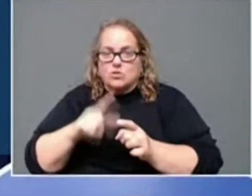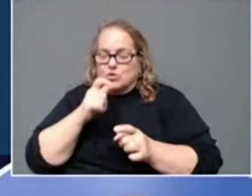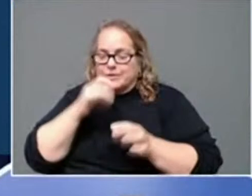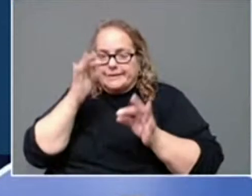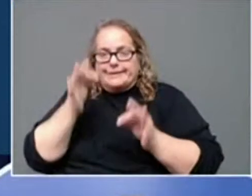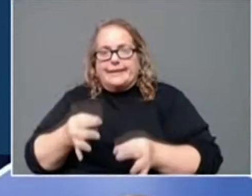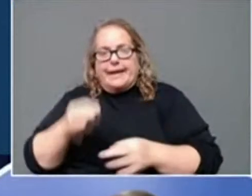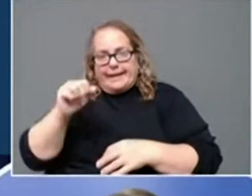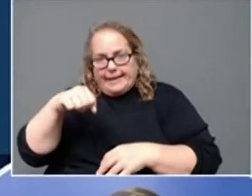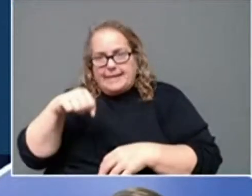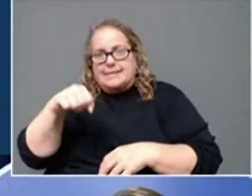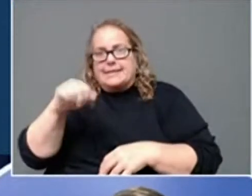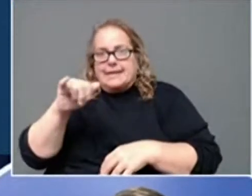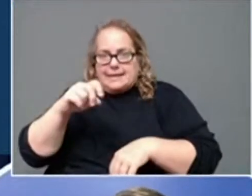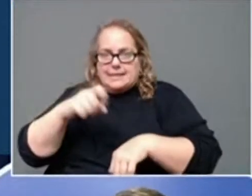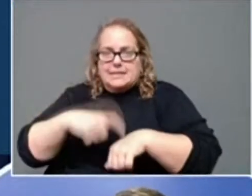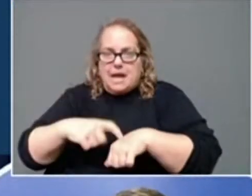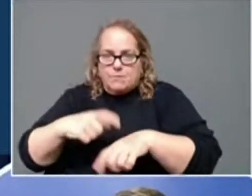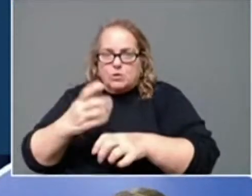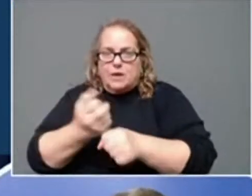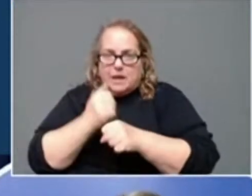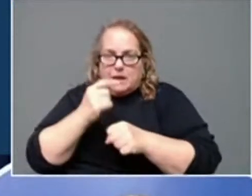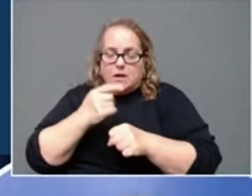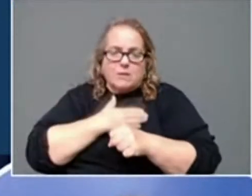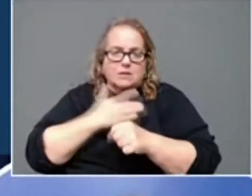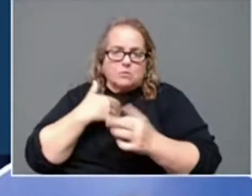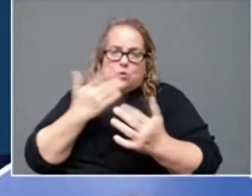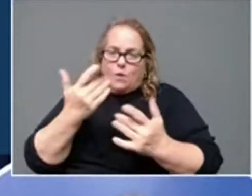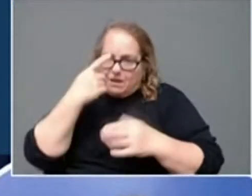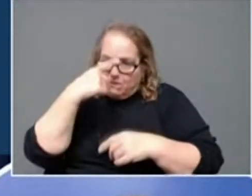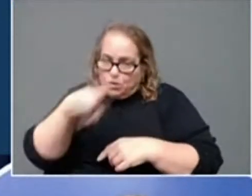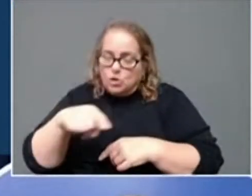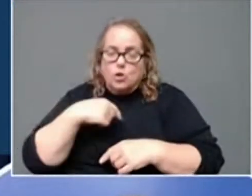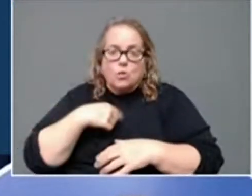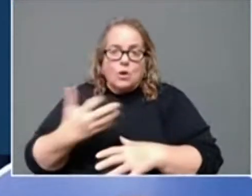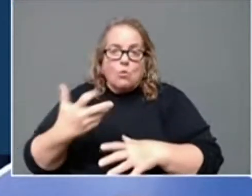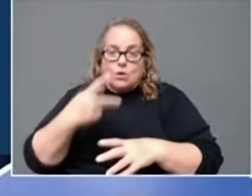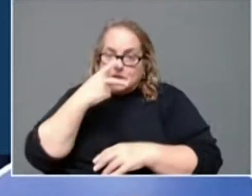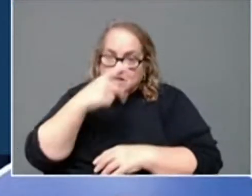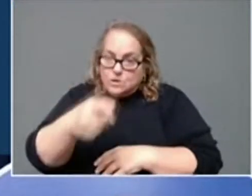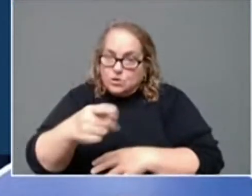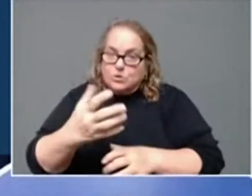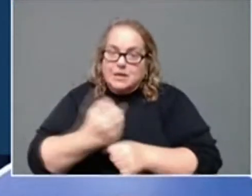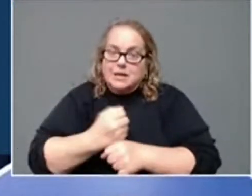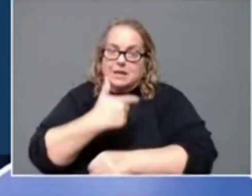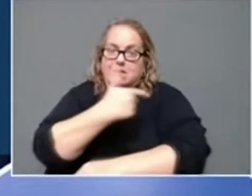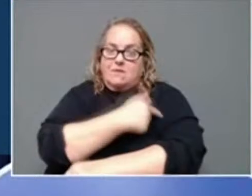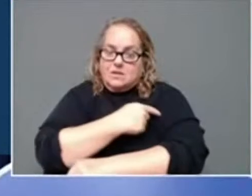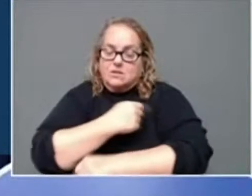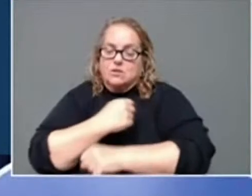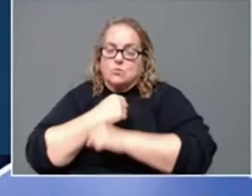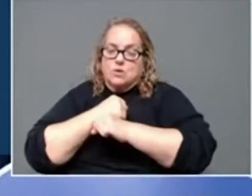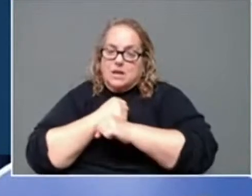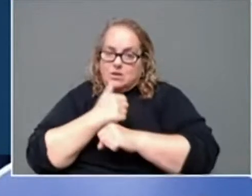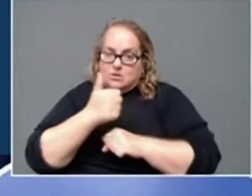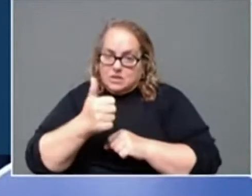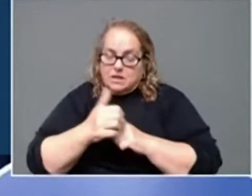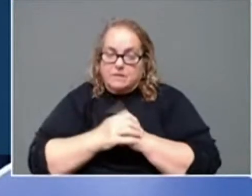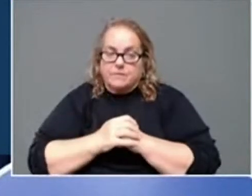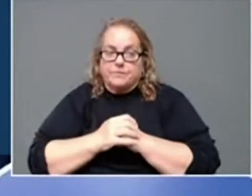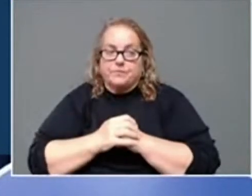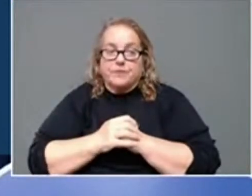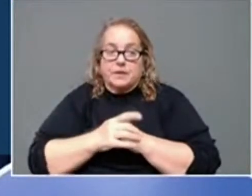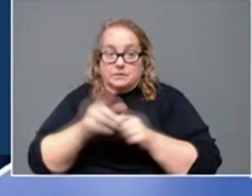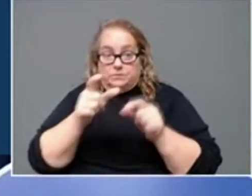time. Please, we're waiting for you. We want to see you. Come in, get protected. So we do the breakdown